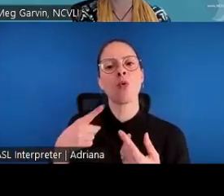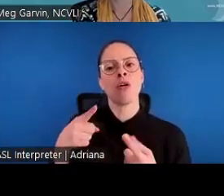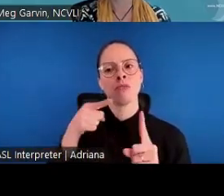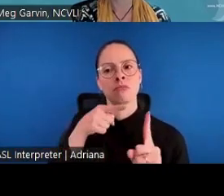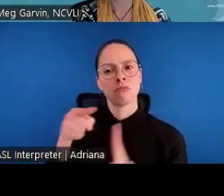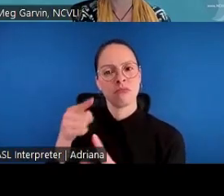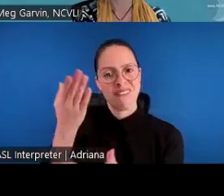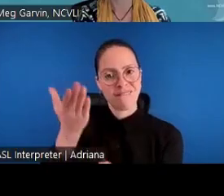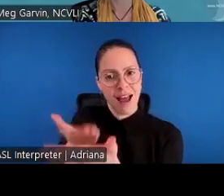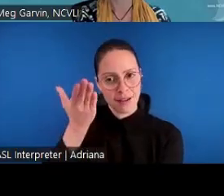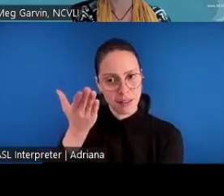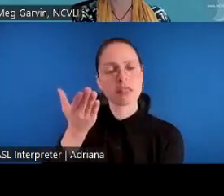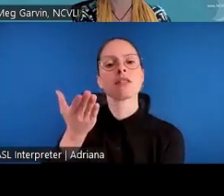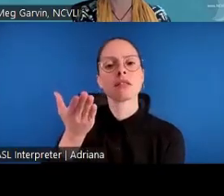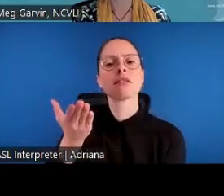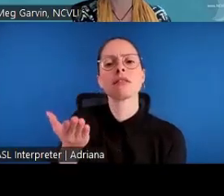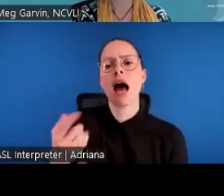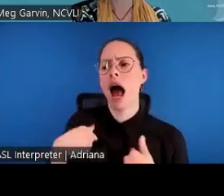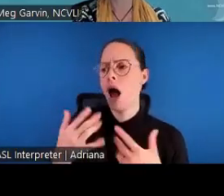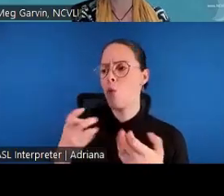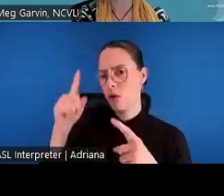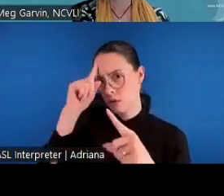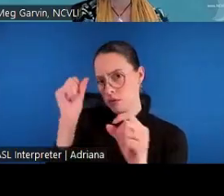I understand what it is that